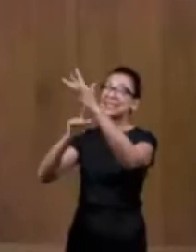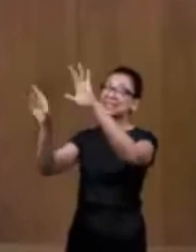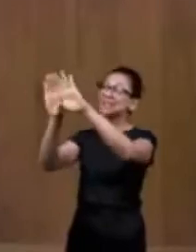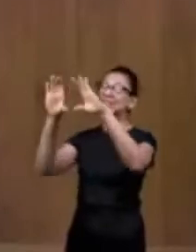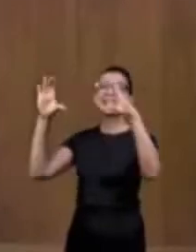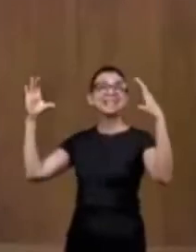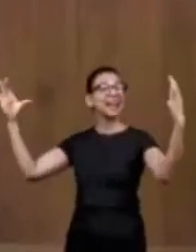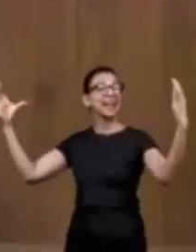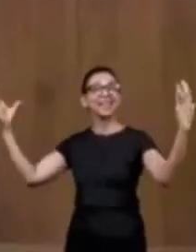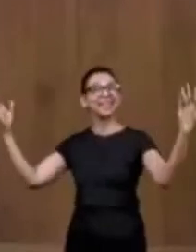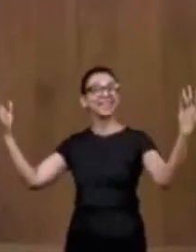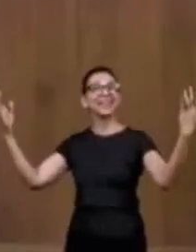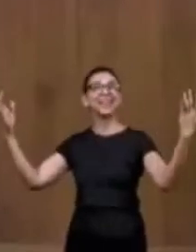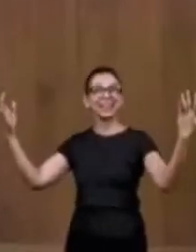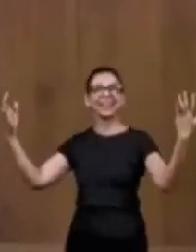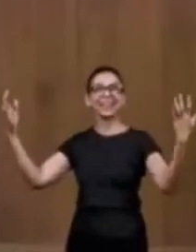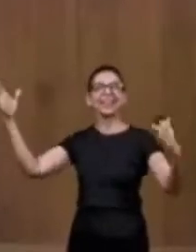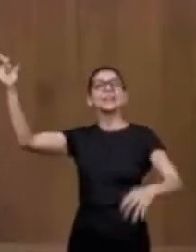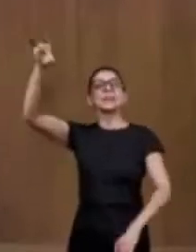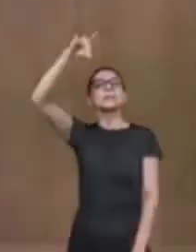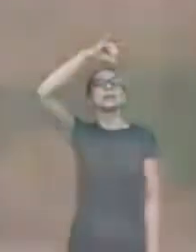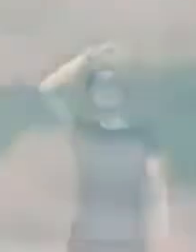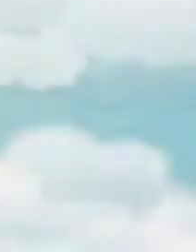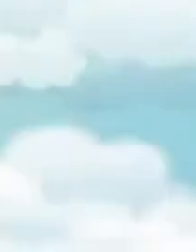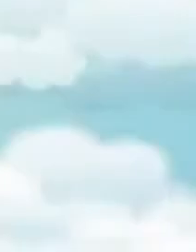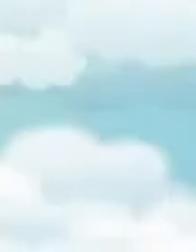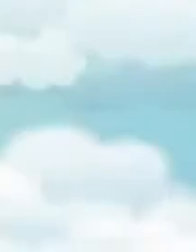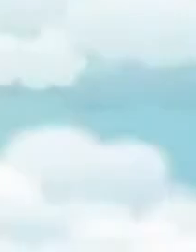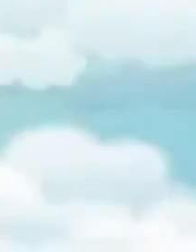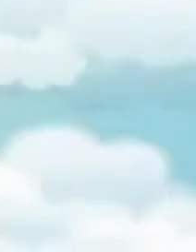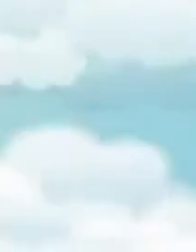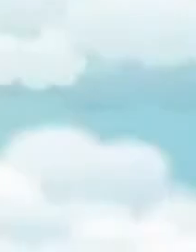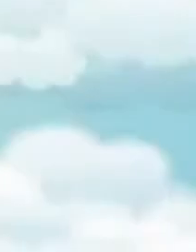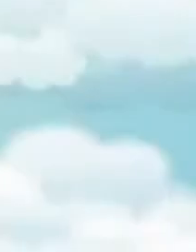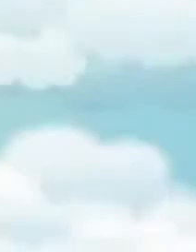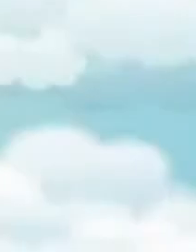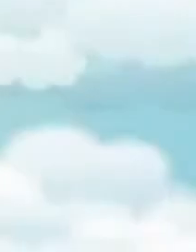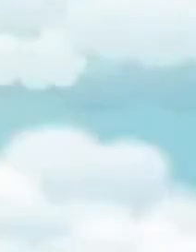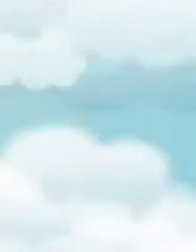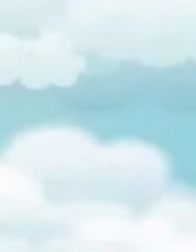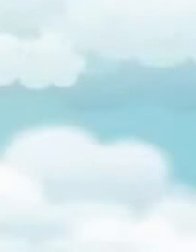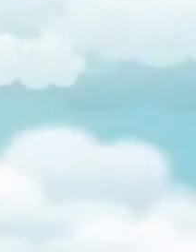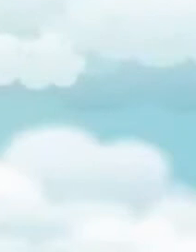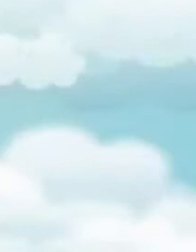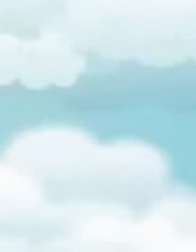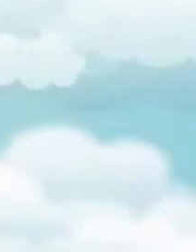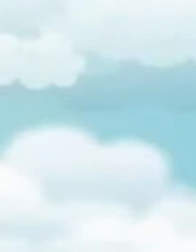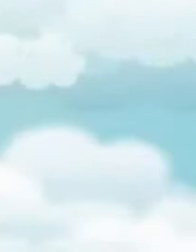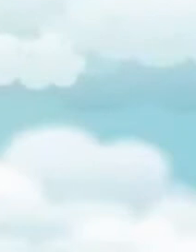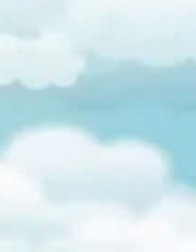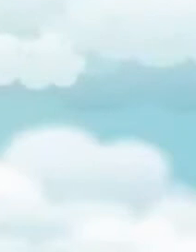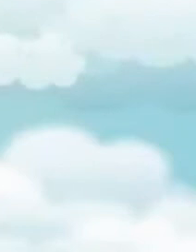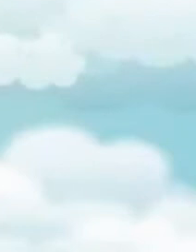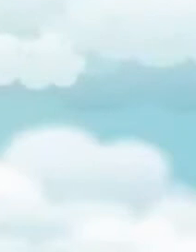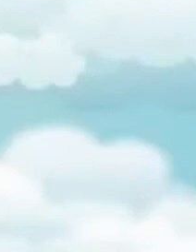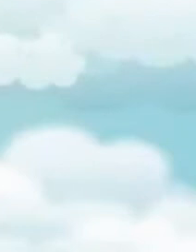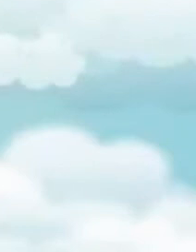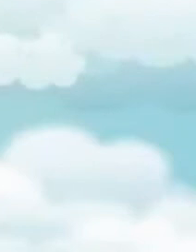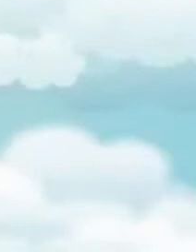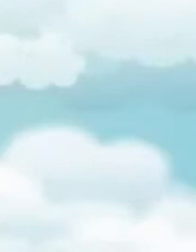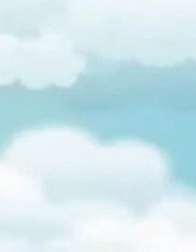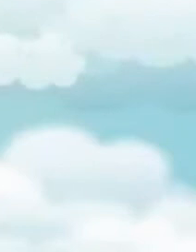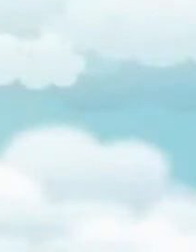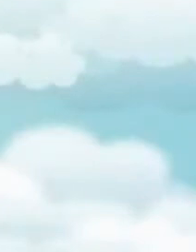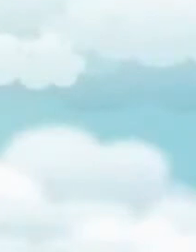with jesus in eternity the holy spirit that came upon the life of